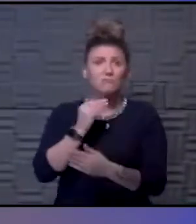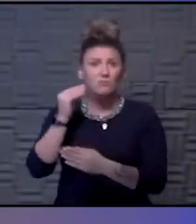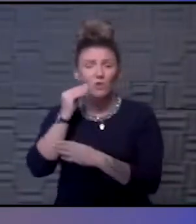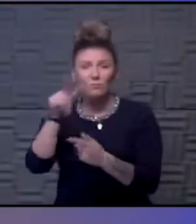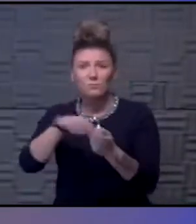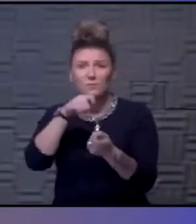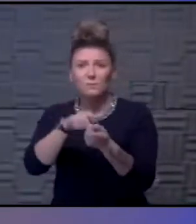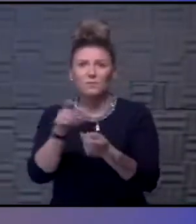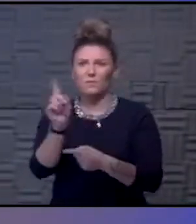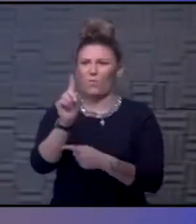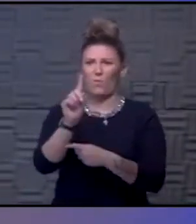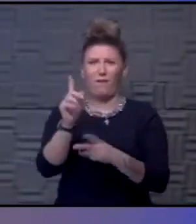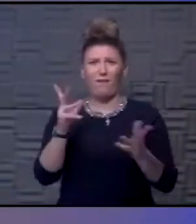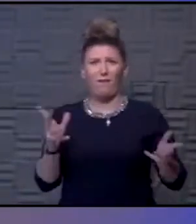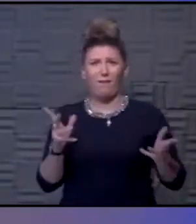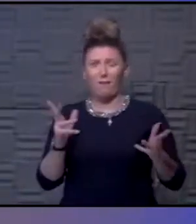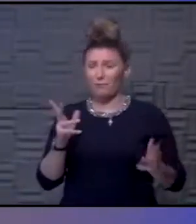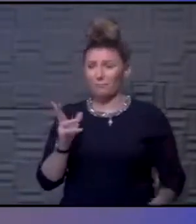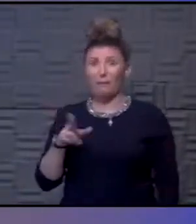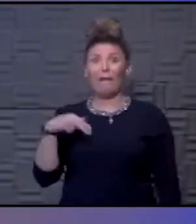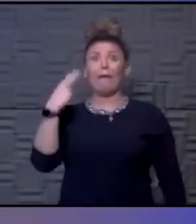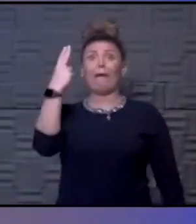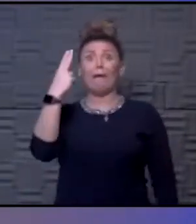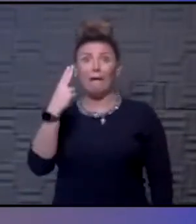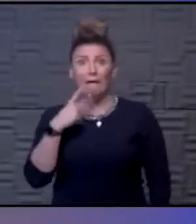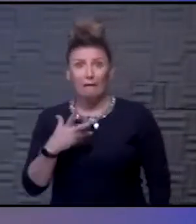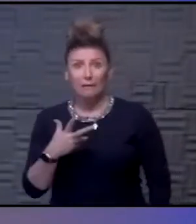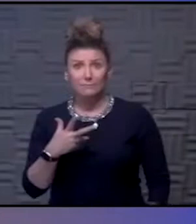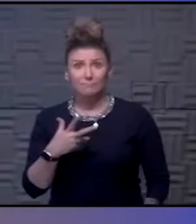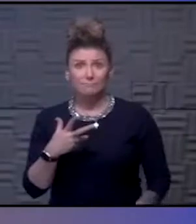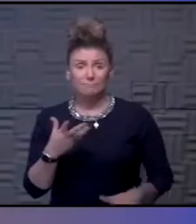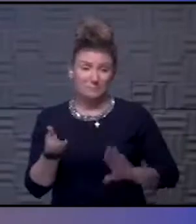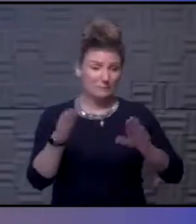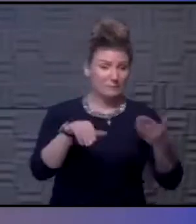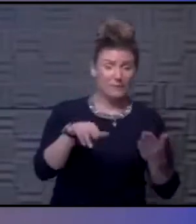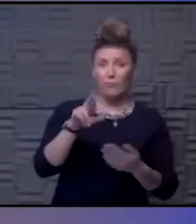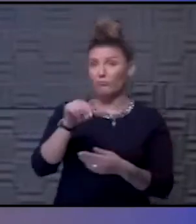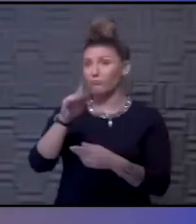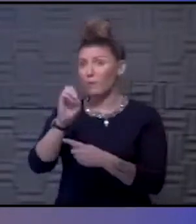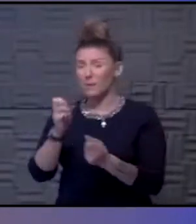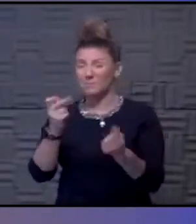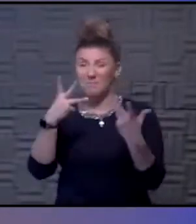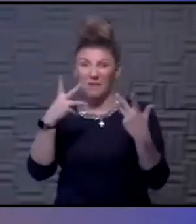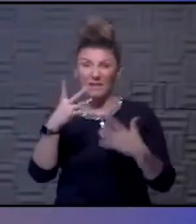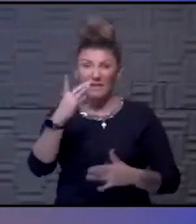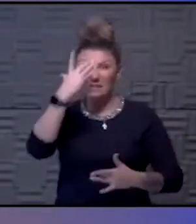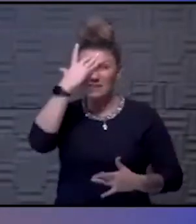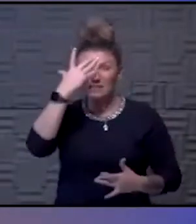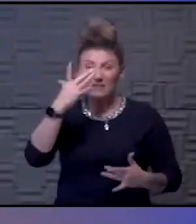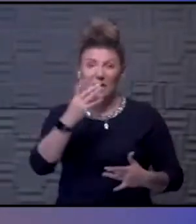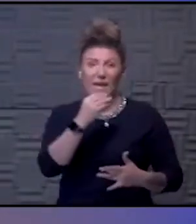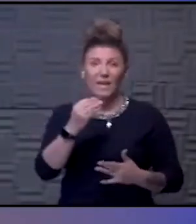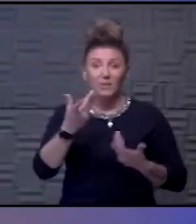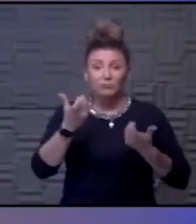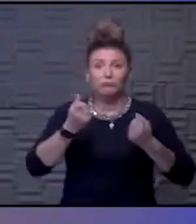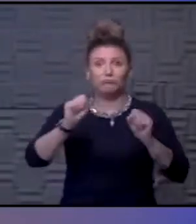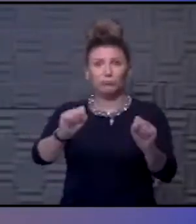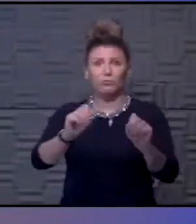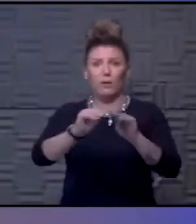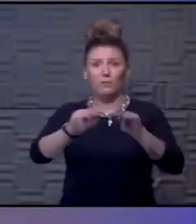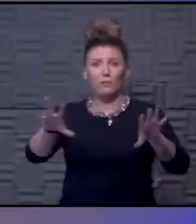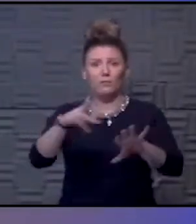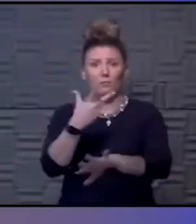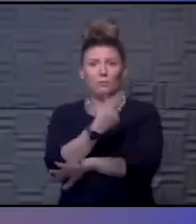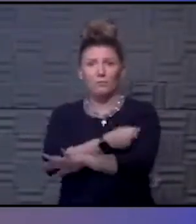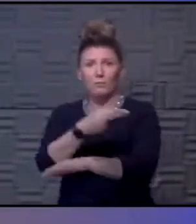particular, where we know there's a very high, these are elderly people, many of them very sick, Yep. and we were trying to get that vaccine into some of those most